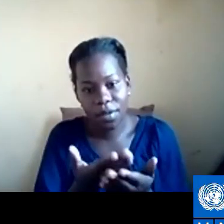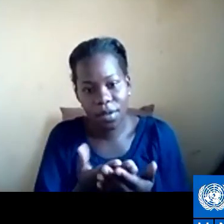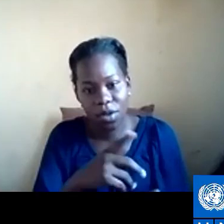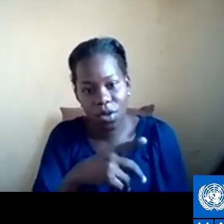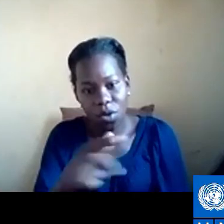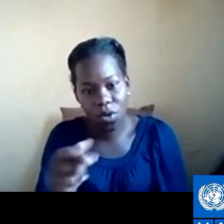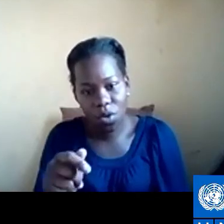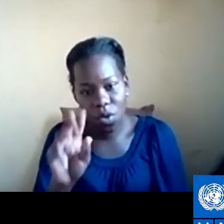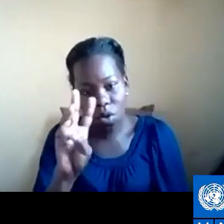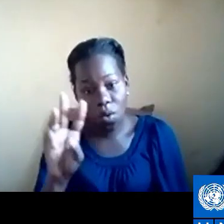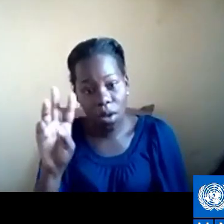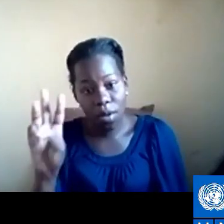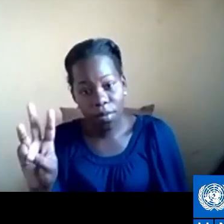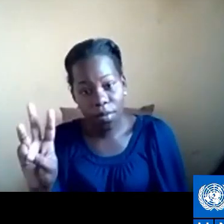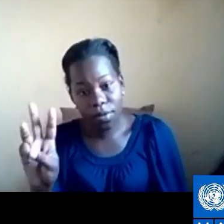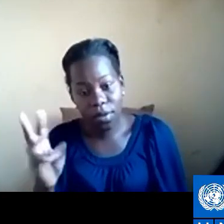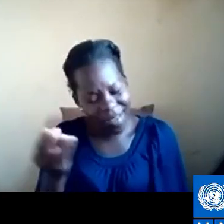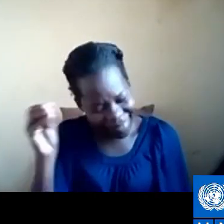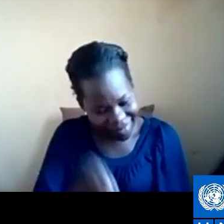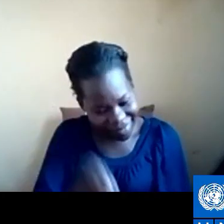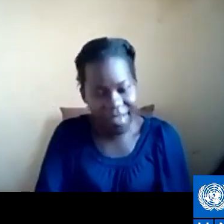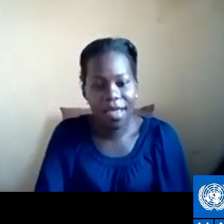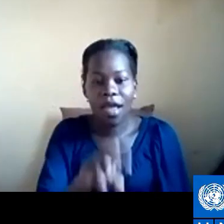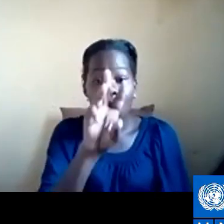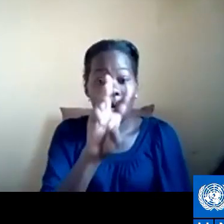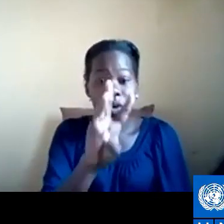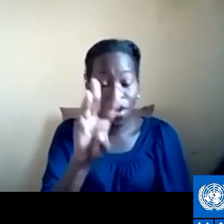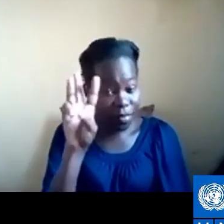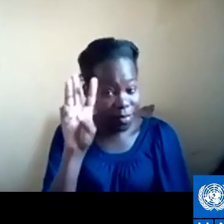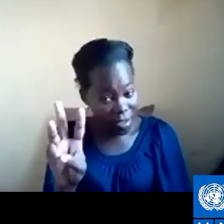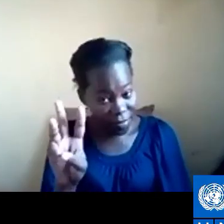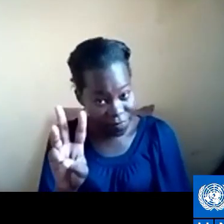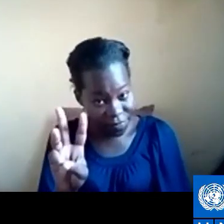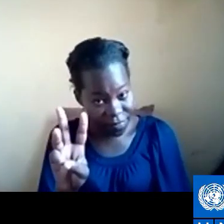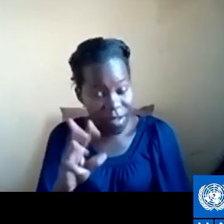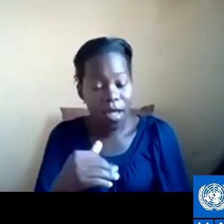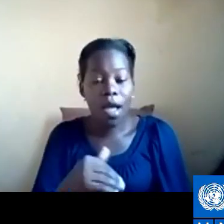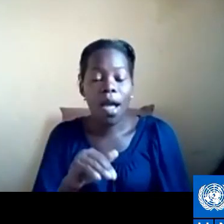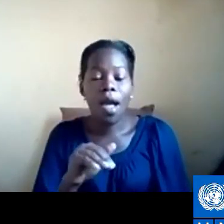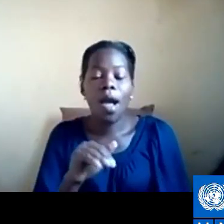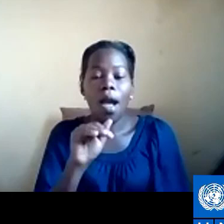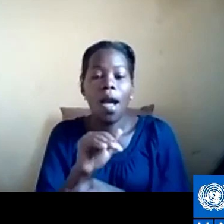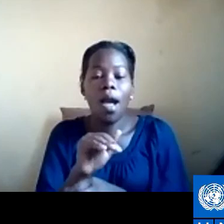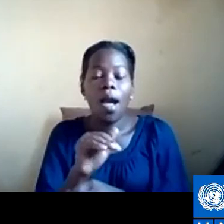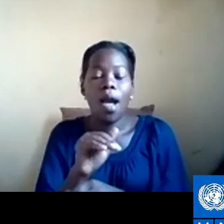ask my colleagues to share the social web links in the chat as well. It's